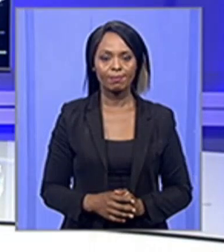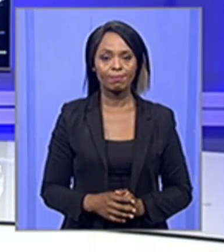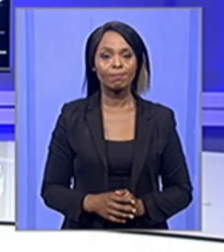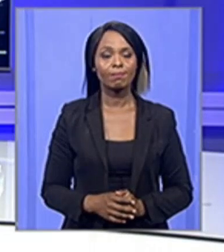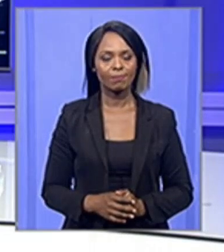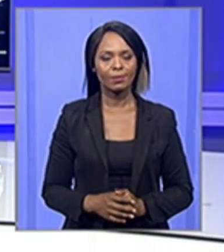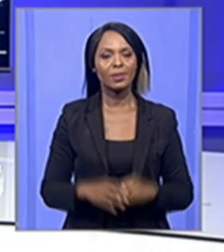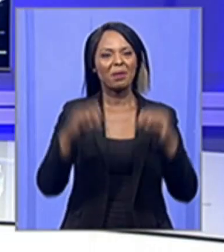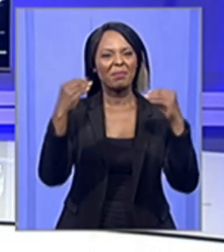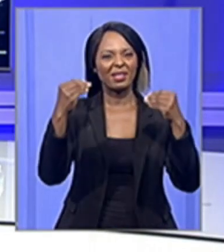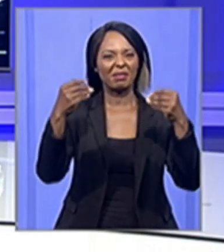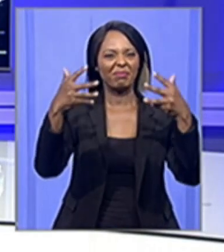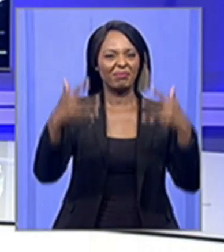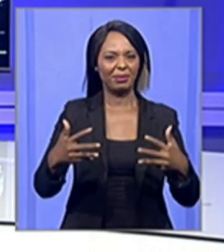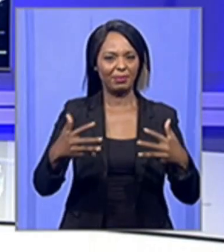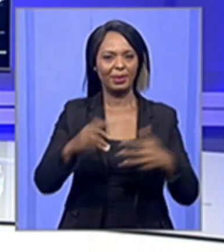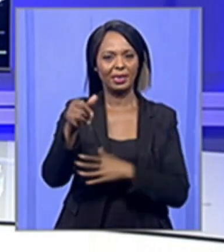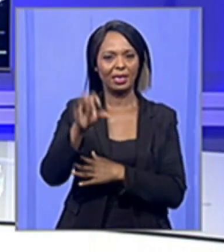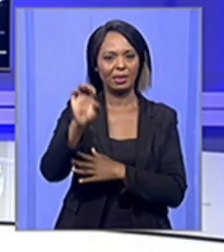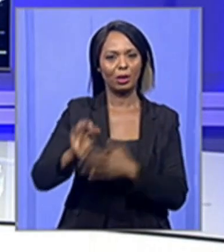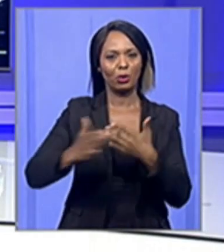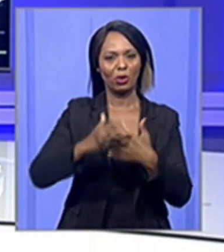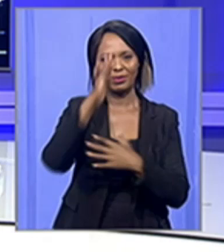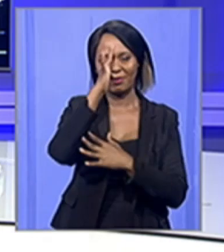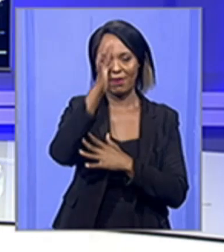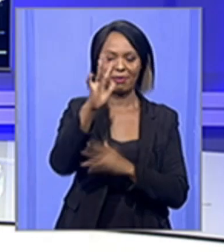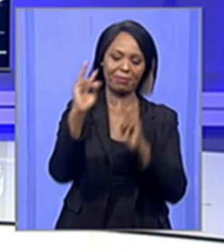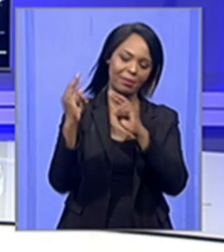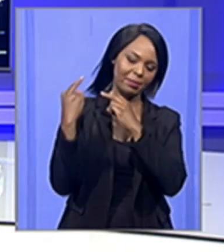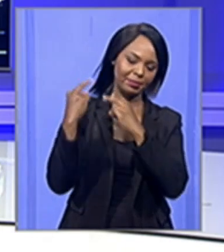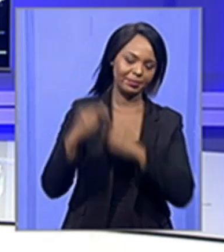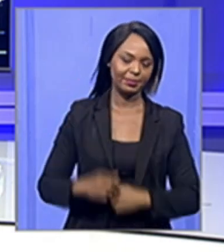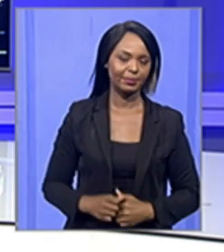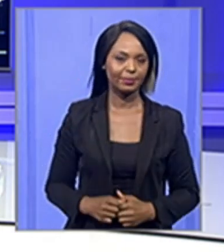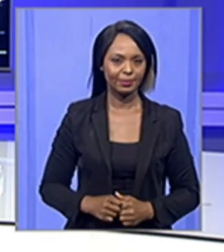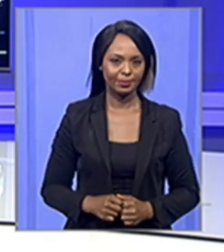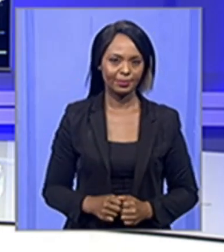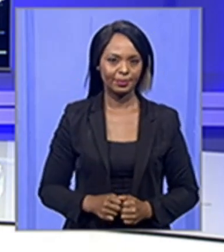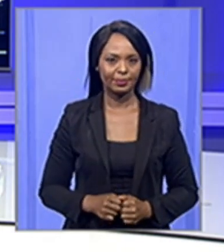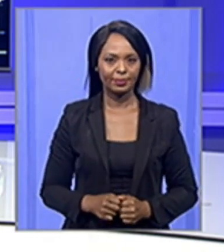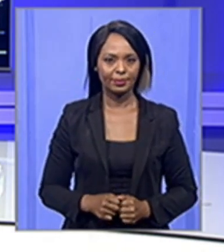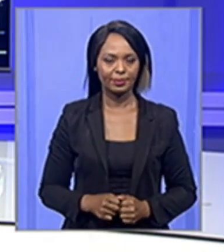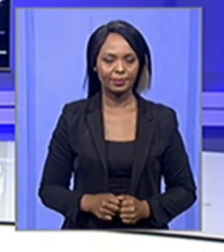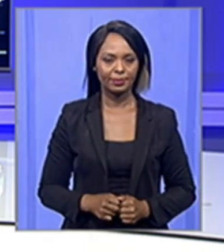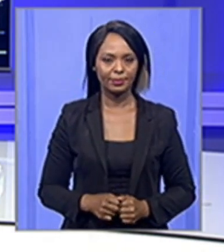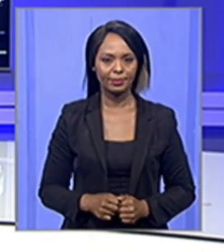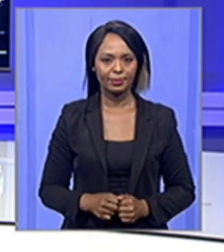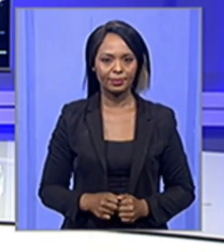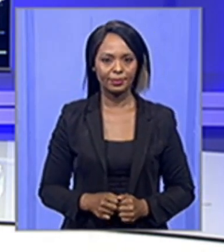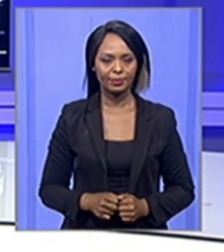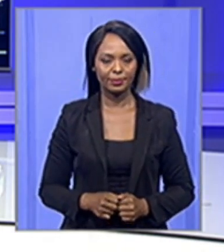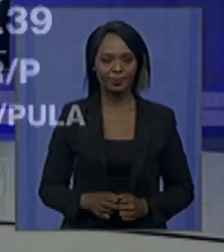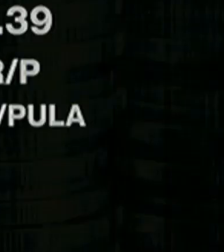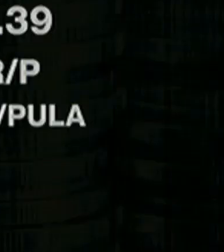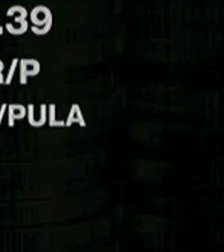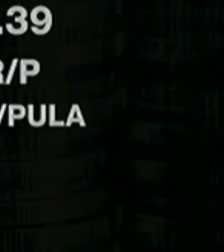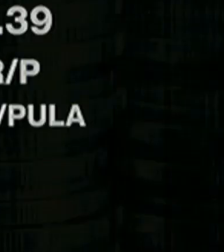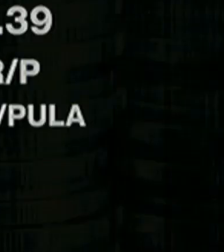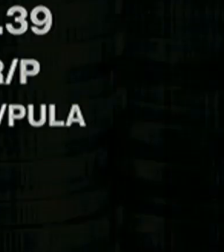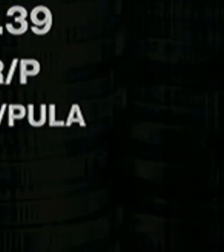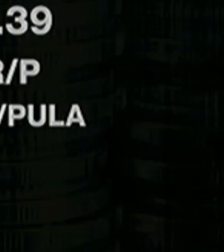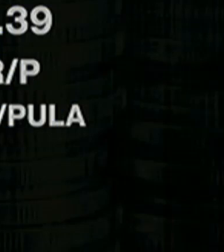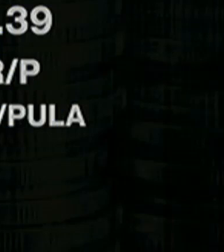Bjale a re boneng ka boripana gore mebaraka e be eme jwang go JSE ge e tswalelwa mathapameng a lekgono ka iri ya bohlano. Ranta